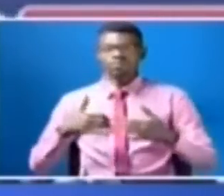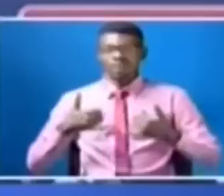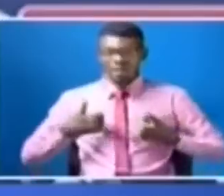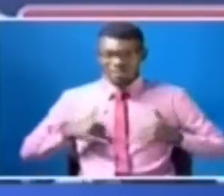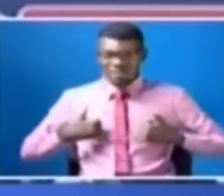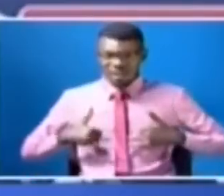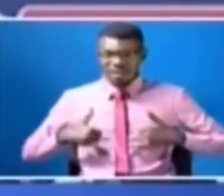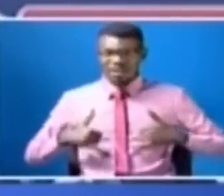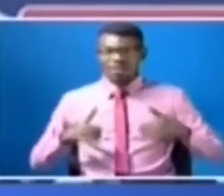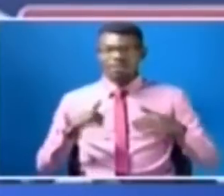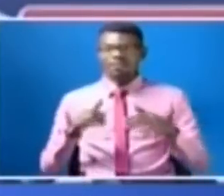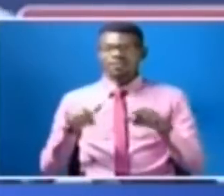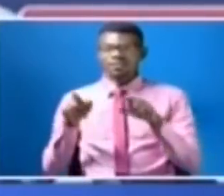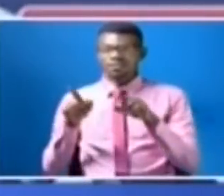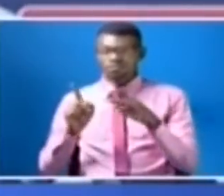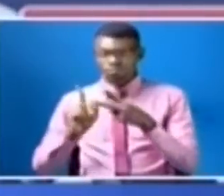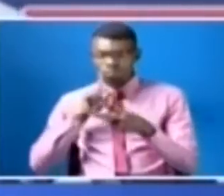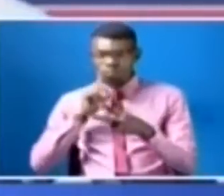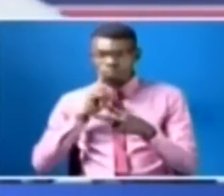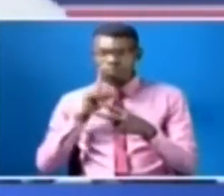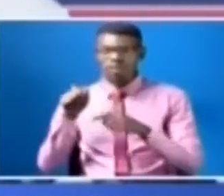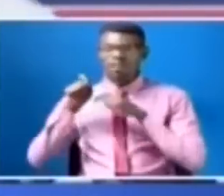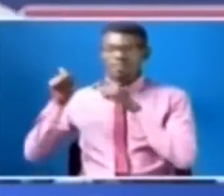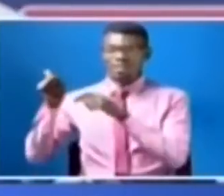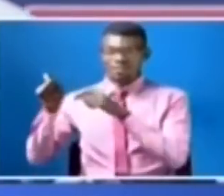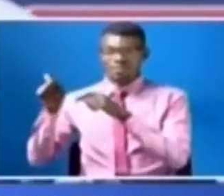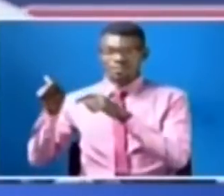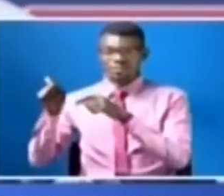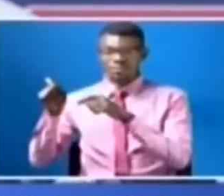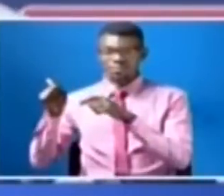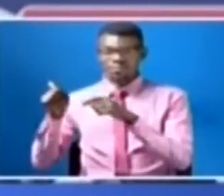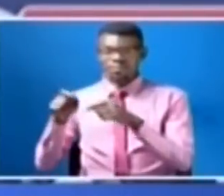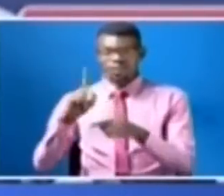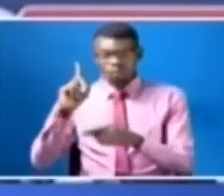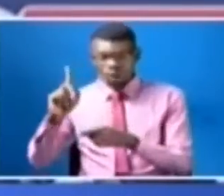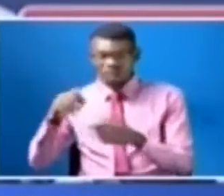wow. When you're Kenya, it's difficult, but on one game,